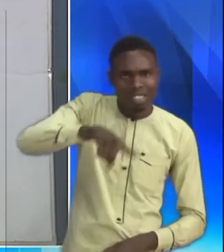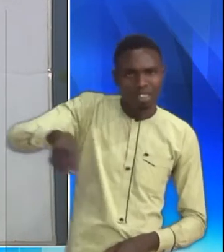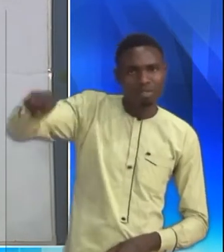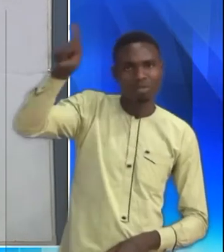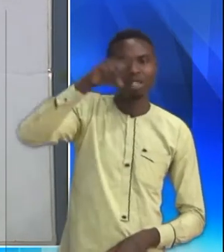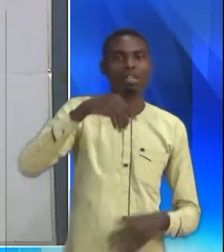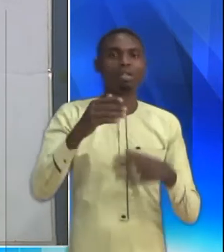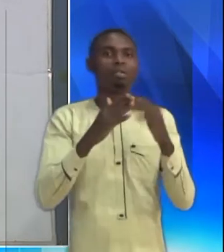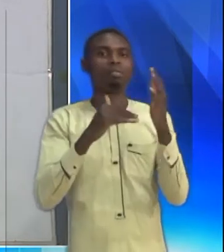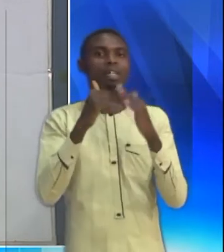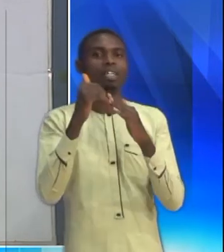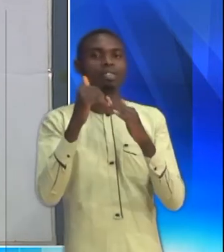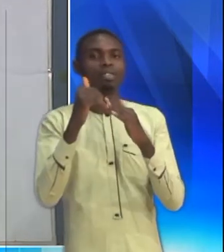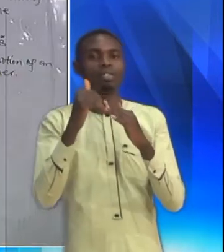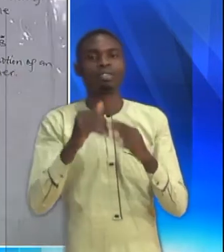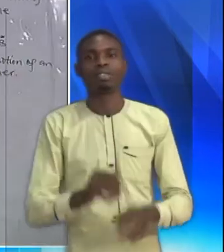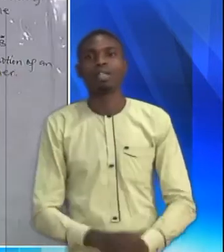Circular manner.